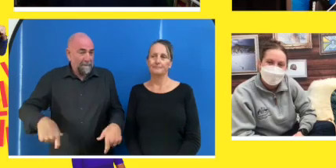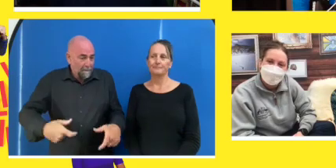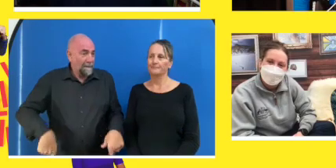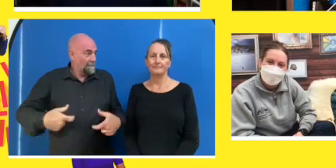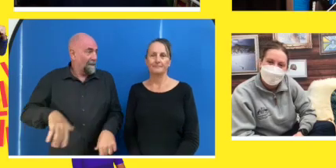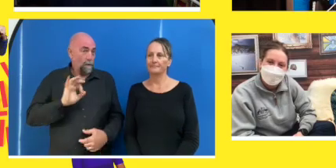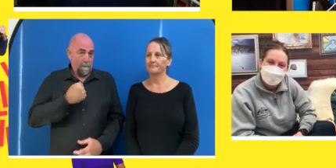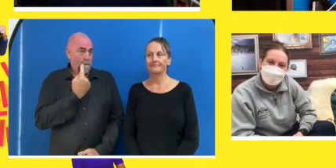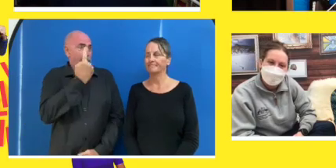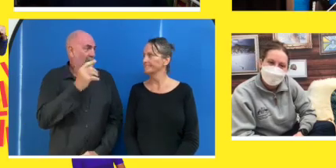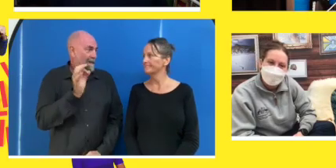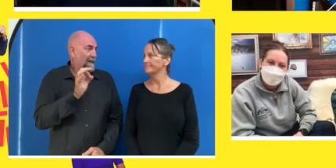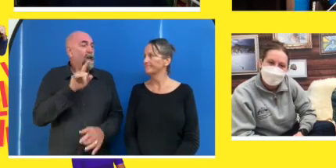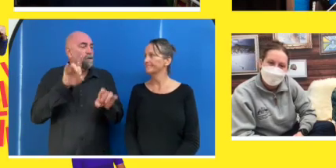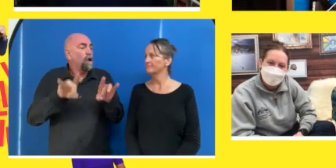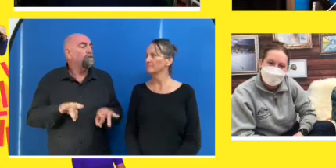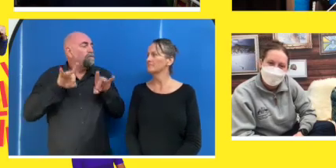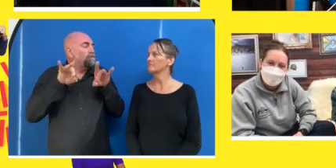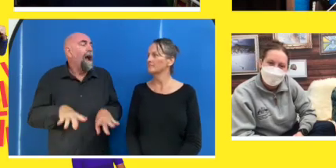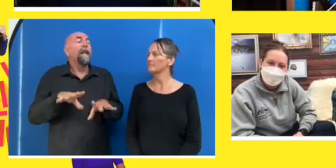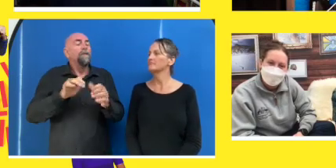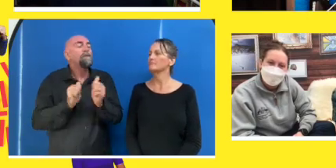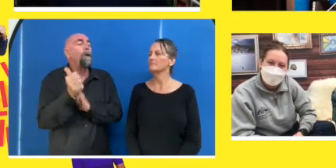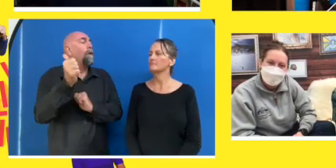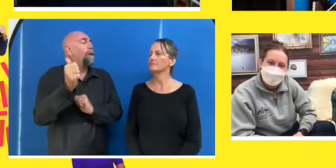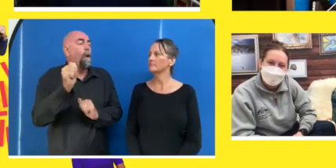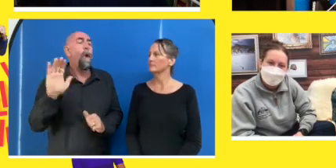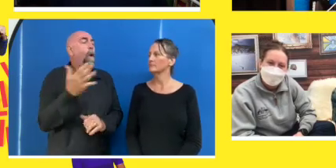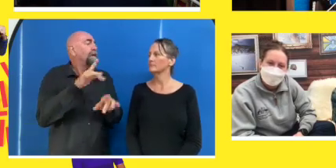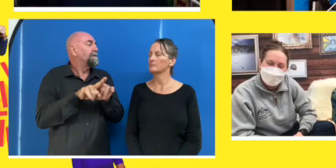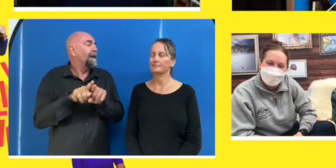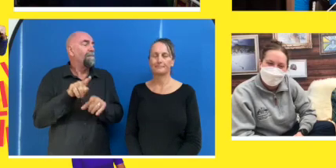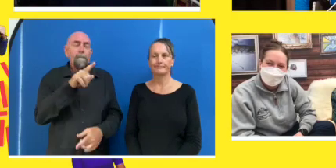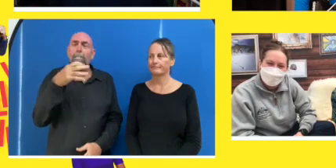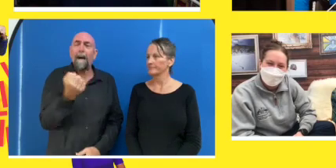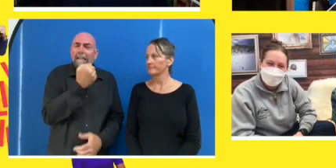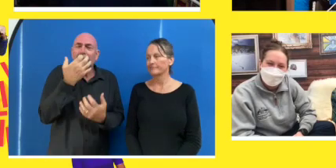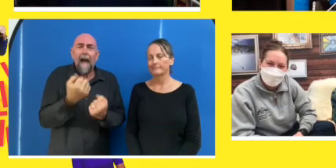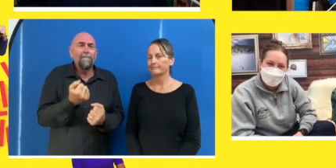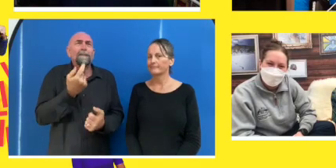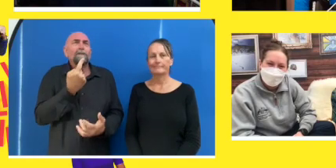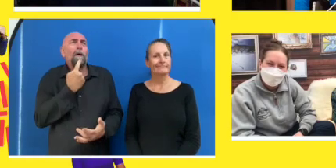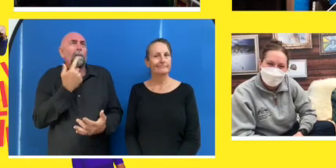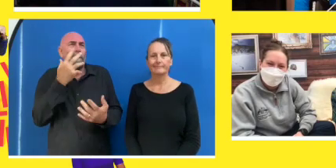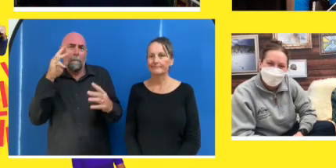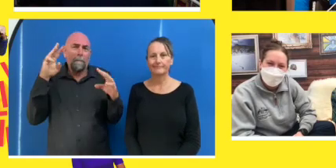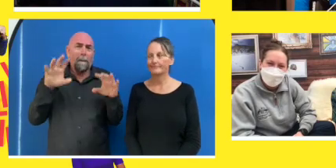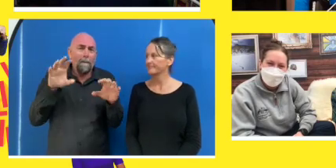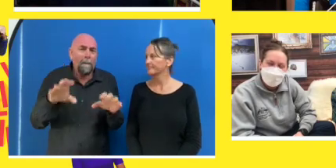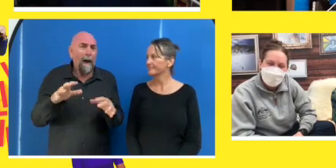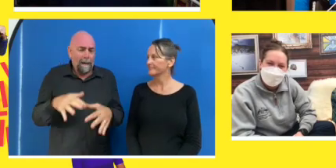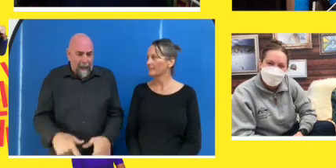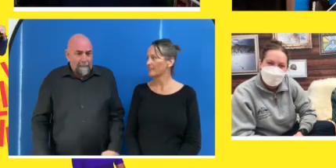the same style of underwear. Oh my God, Pat, I've got to interject here because bloody